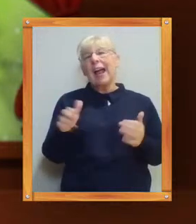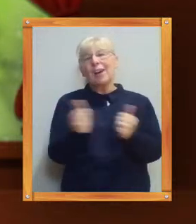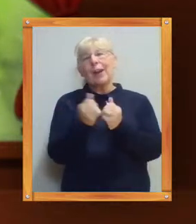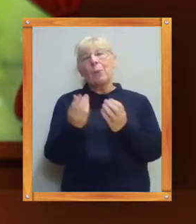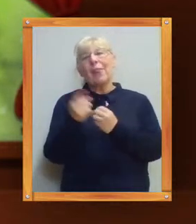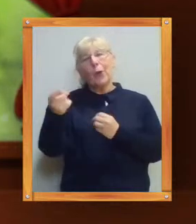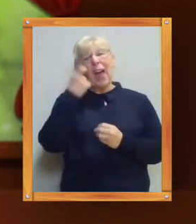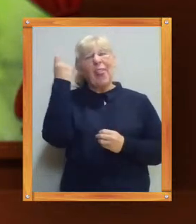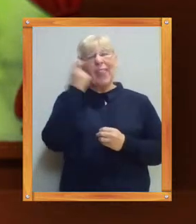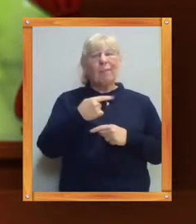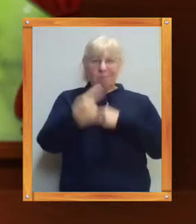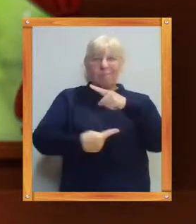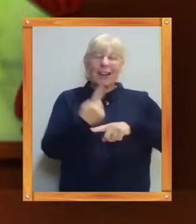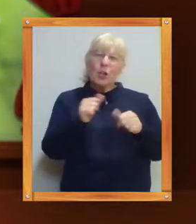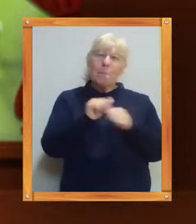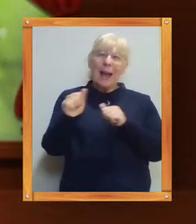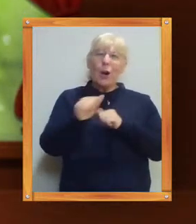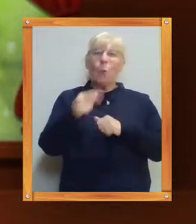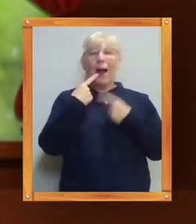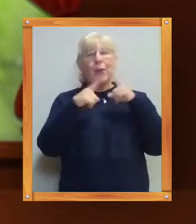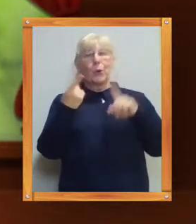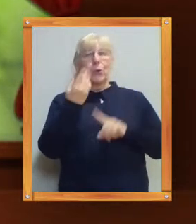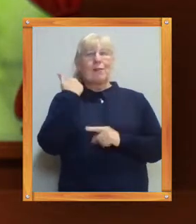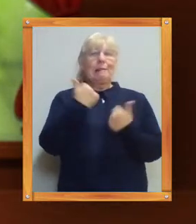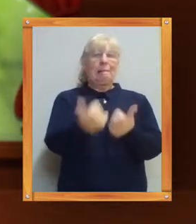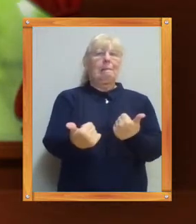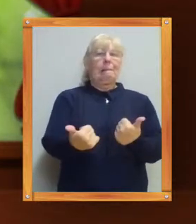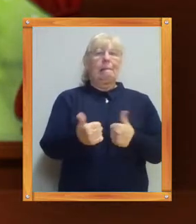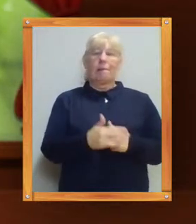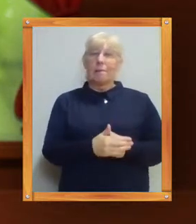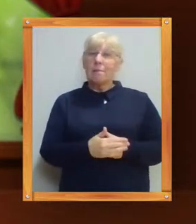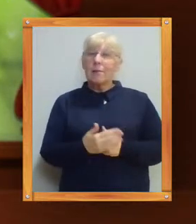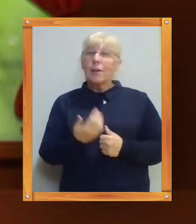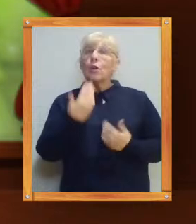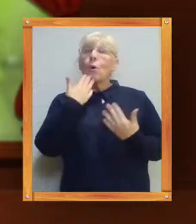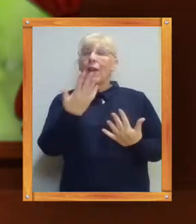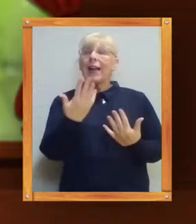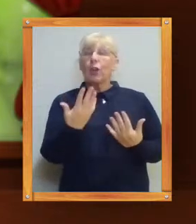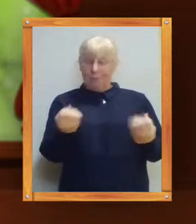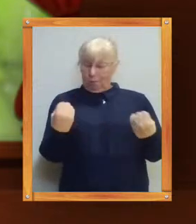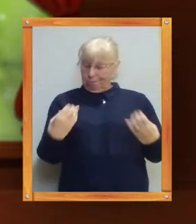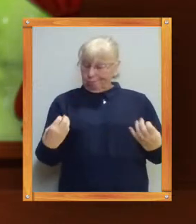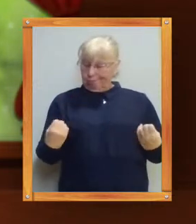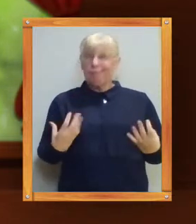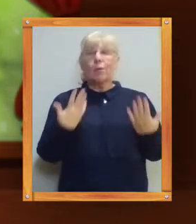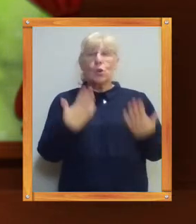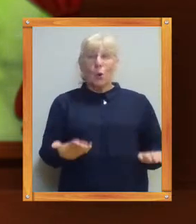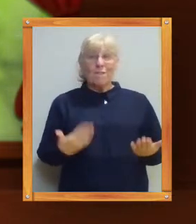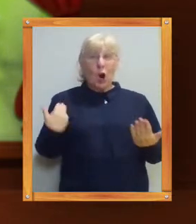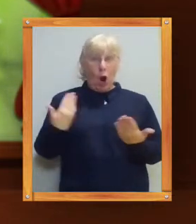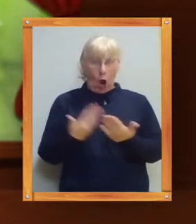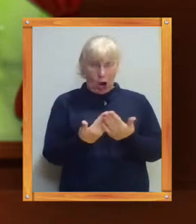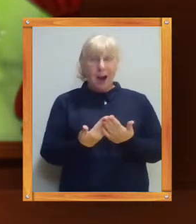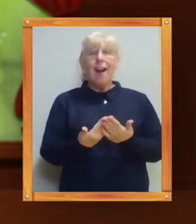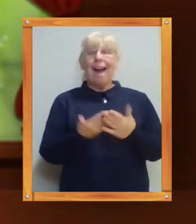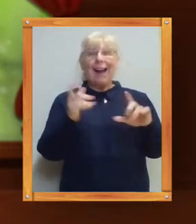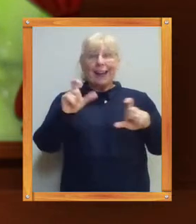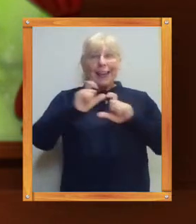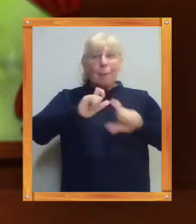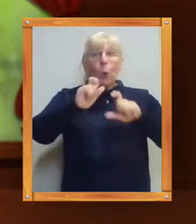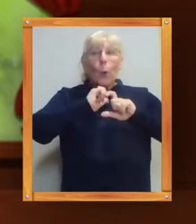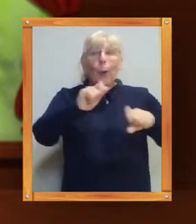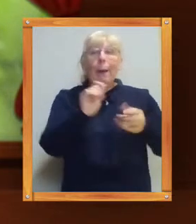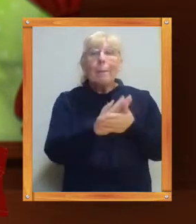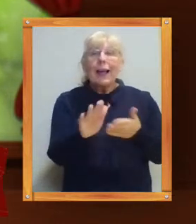you to everybody who's commenting tonight. Keep your messages coming in. We'll do a load more throughout the course of our live show. And we'll also make instant winners as